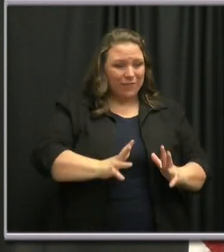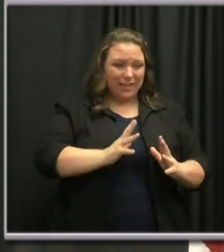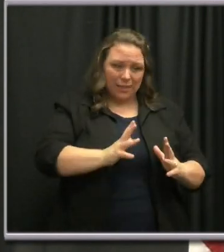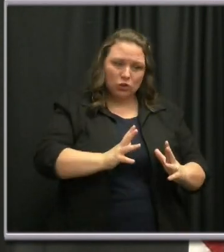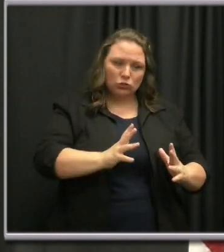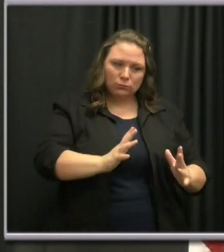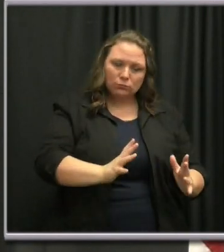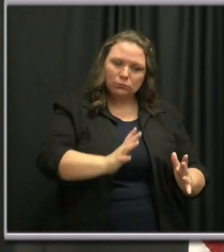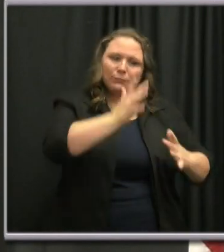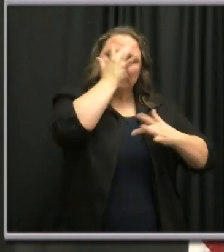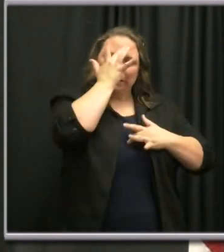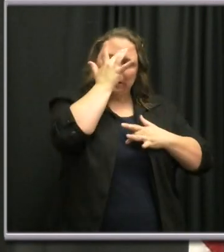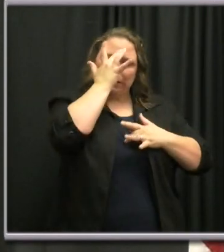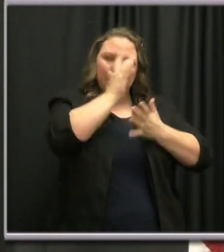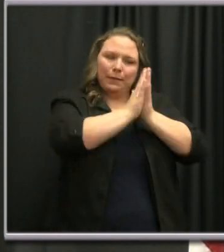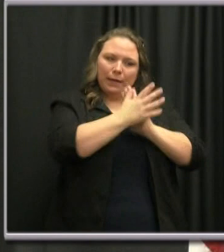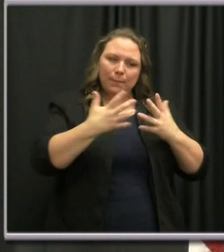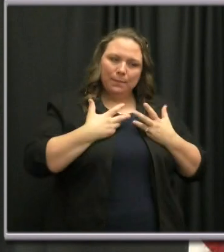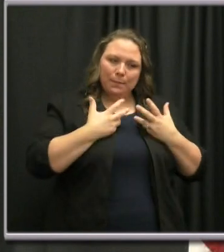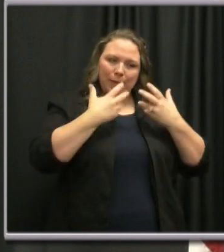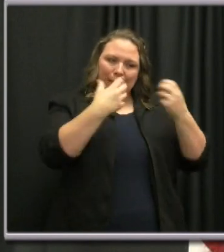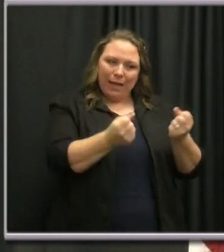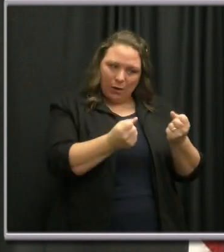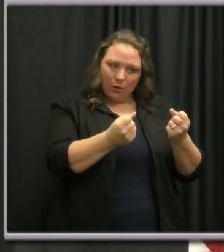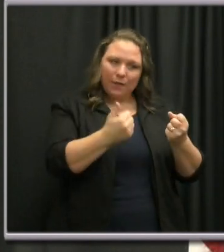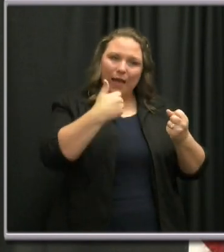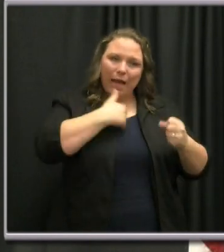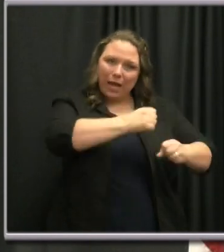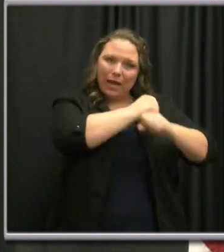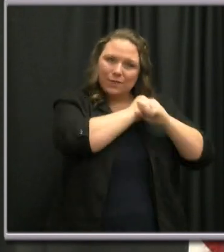and had immunity, that would only be